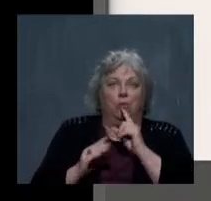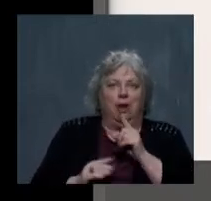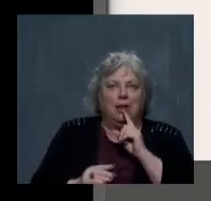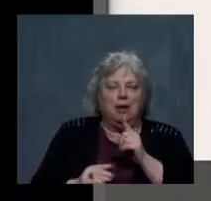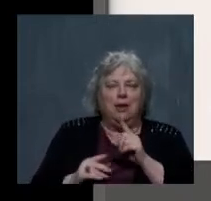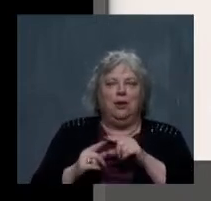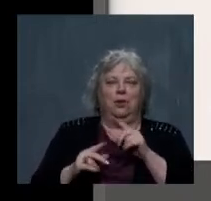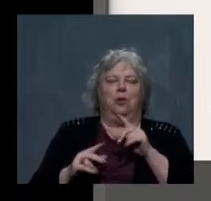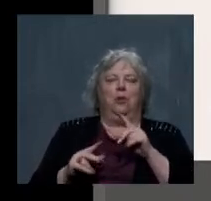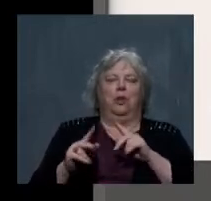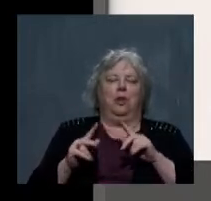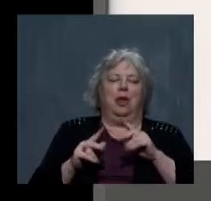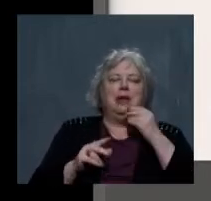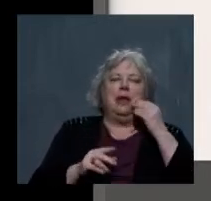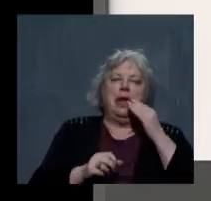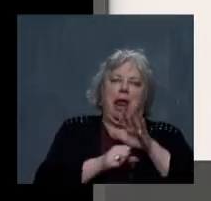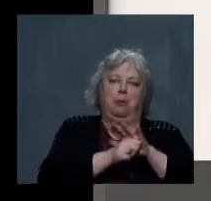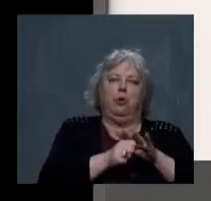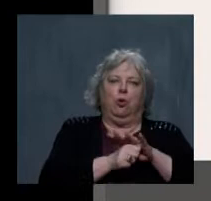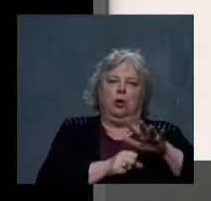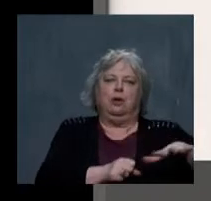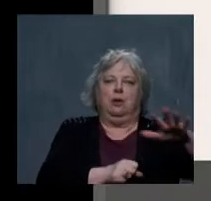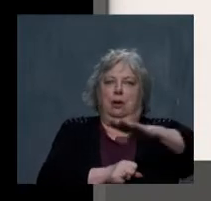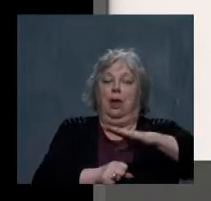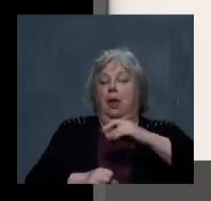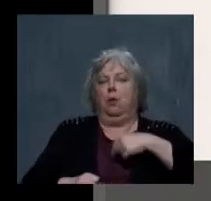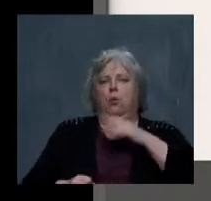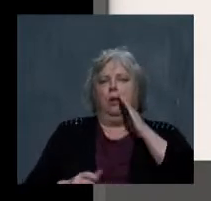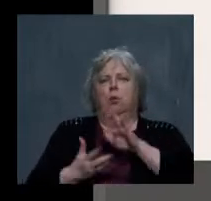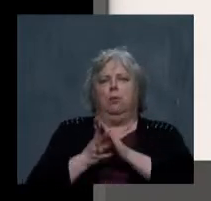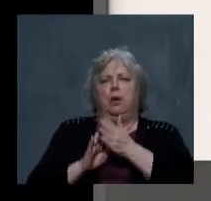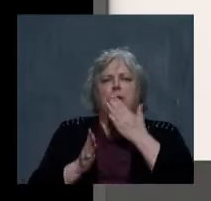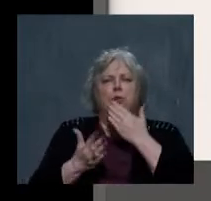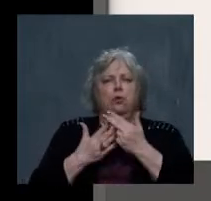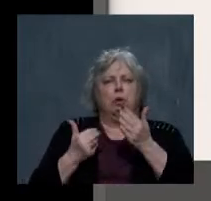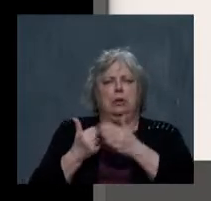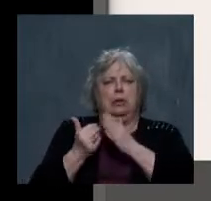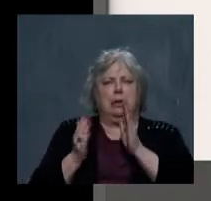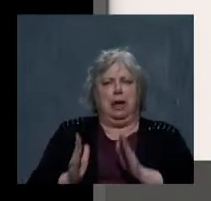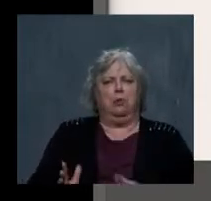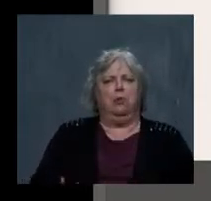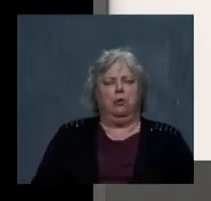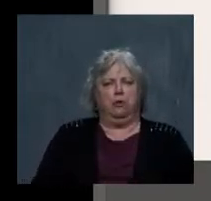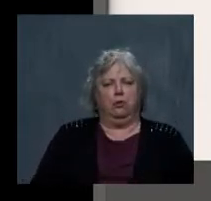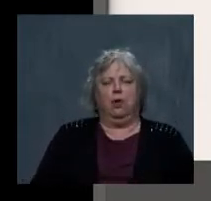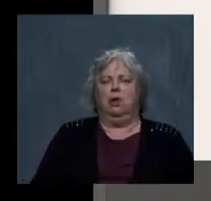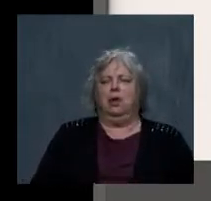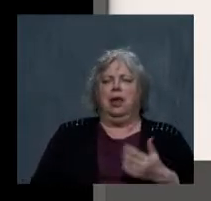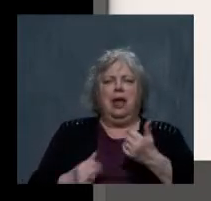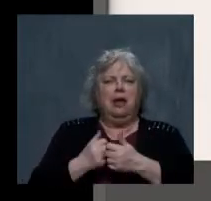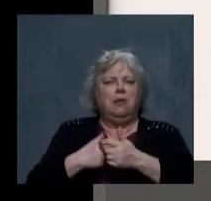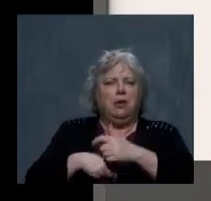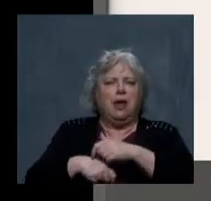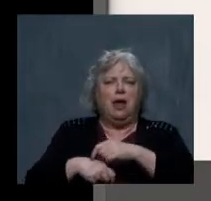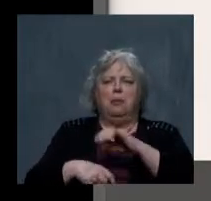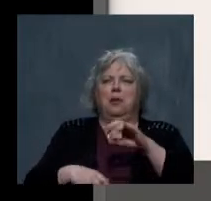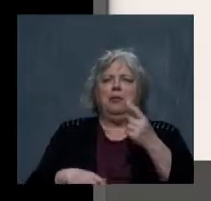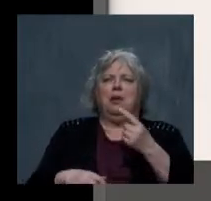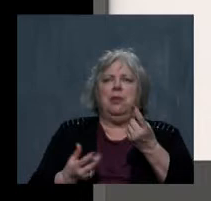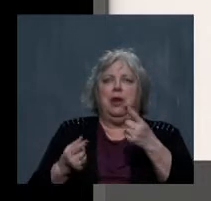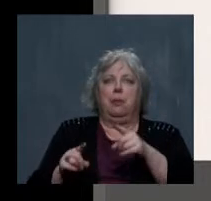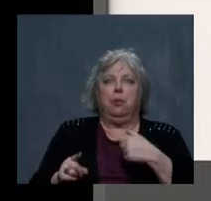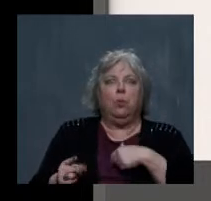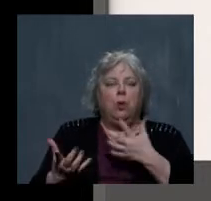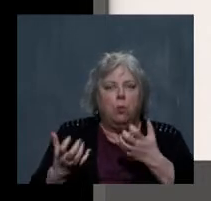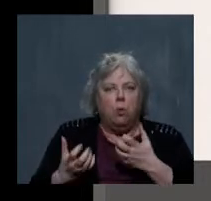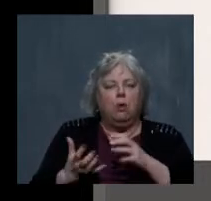to those people, and we're going to be good neighbors. That's what we want to be. I mean, we're We've been good neighbors every time. If something happens, we want to be